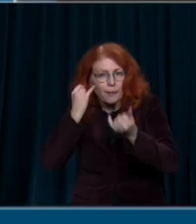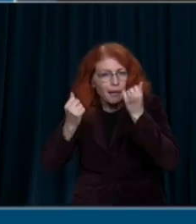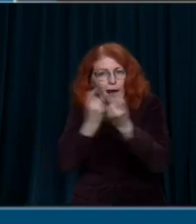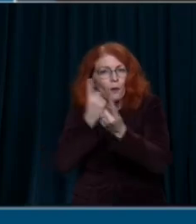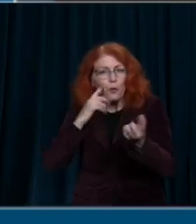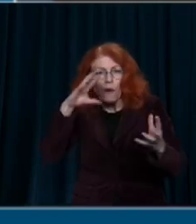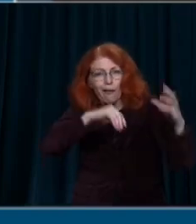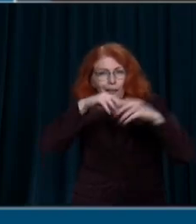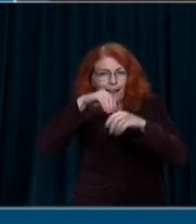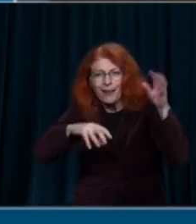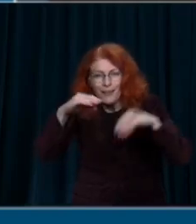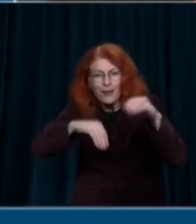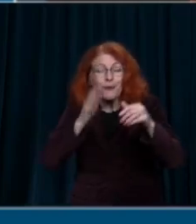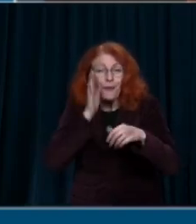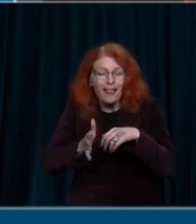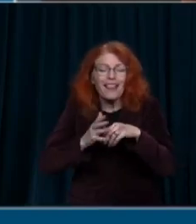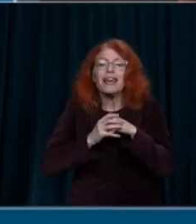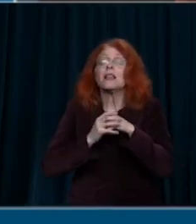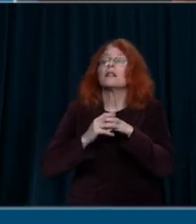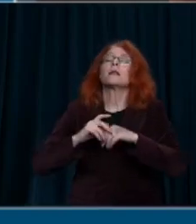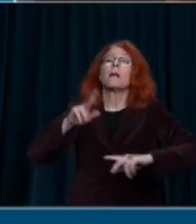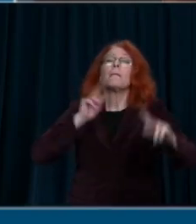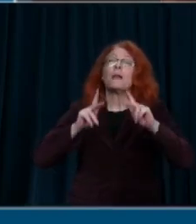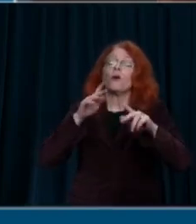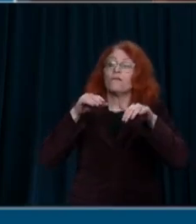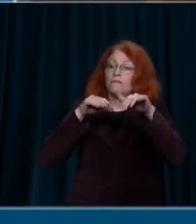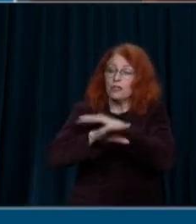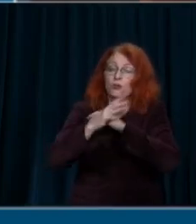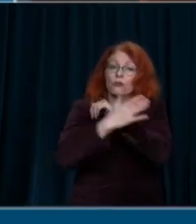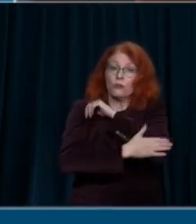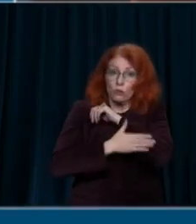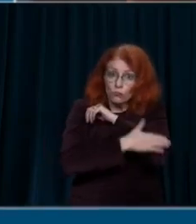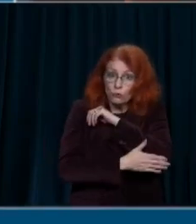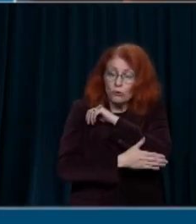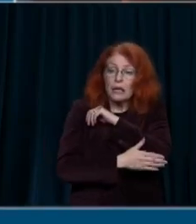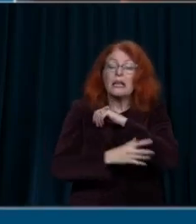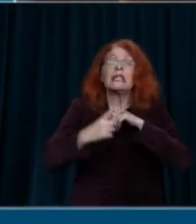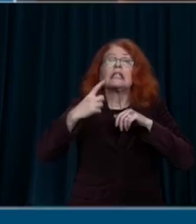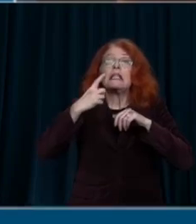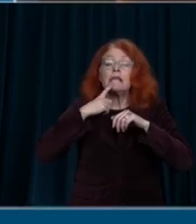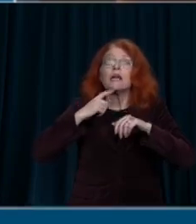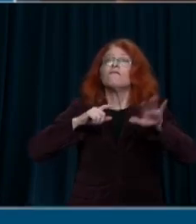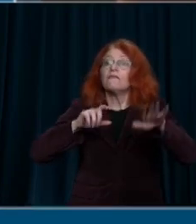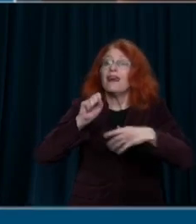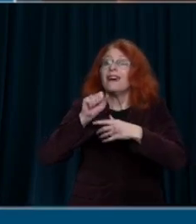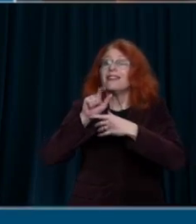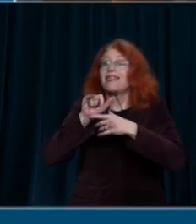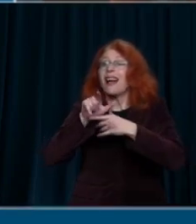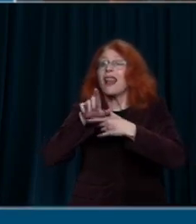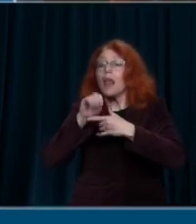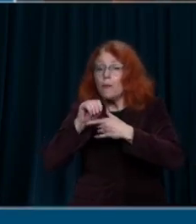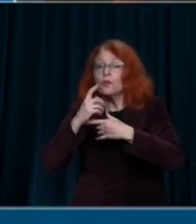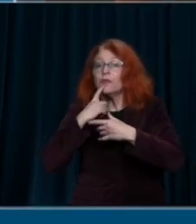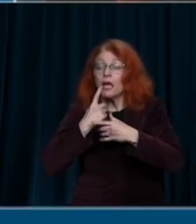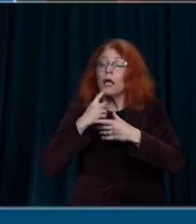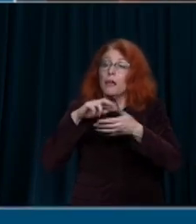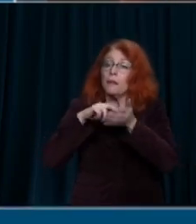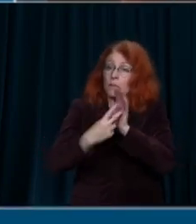in. Are people who come into this country and claim asylum, do you consider them being in the country